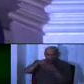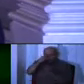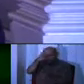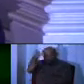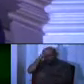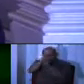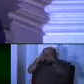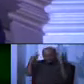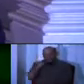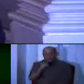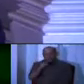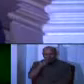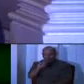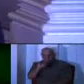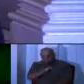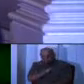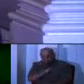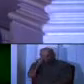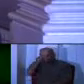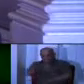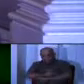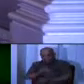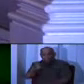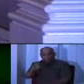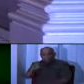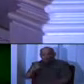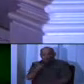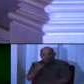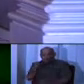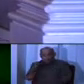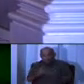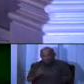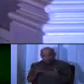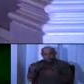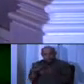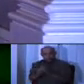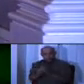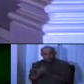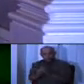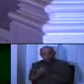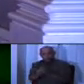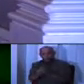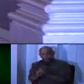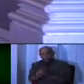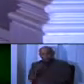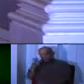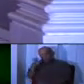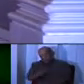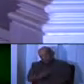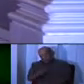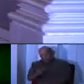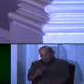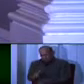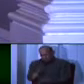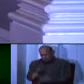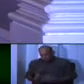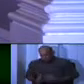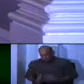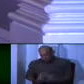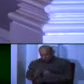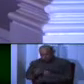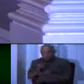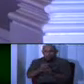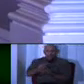saying, Joseph, son of David, do not fear to take Mary as your wife, for that which is conceived in her is from the